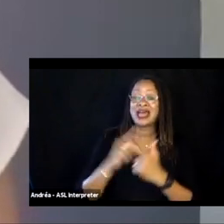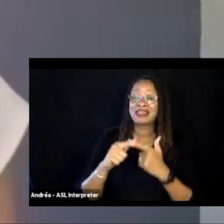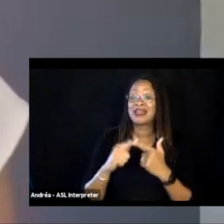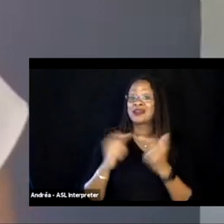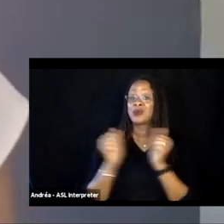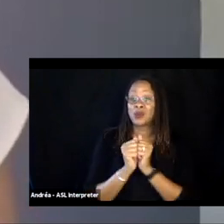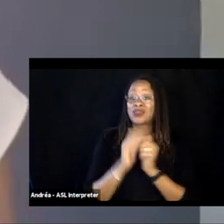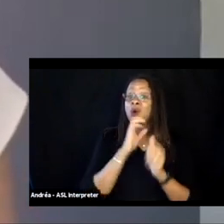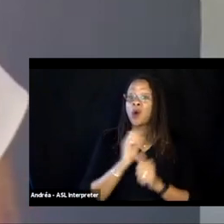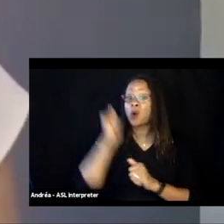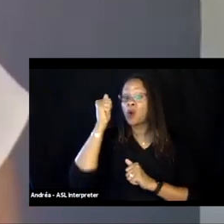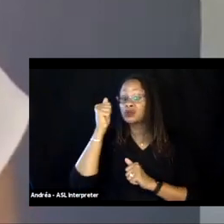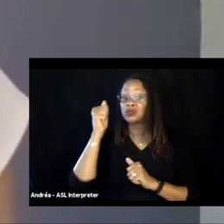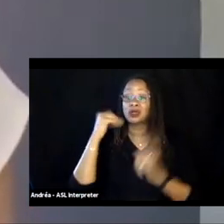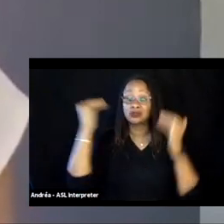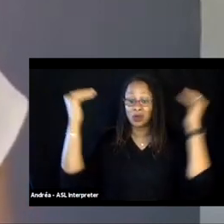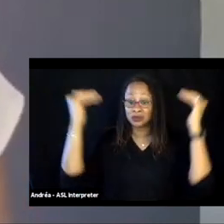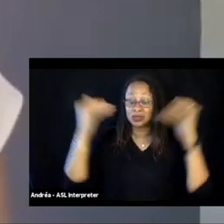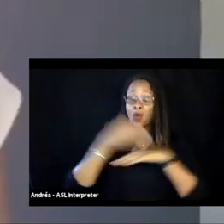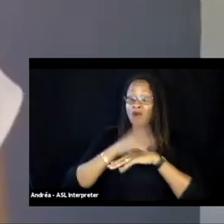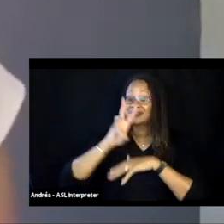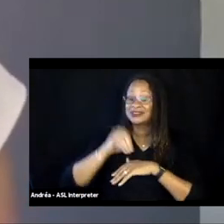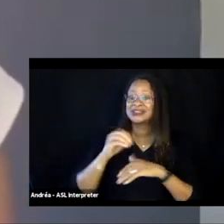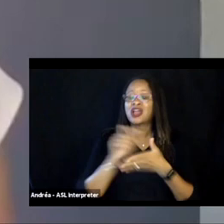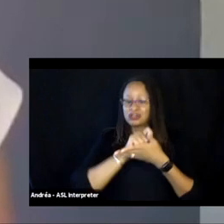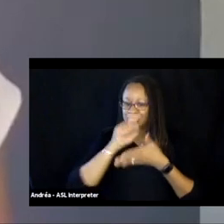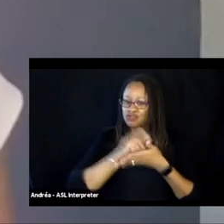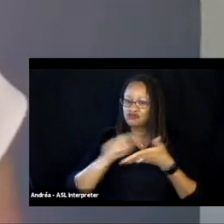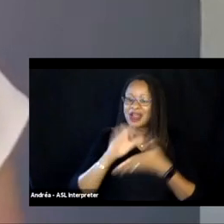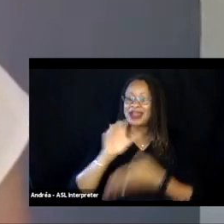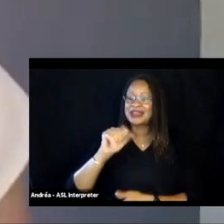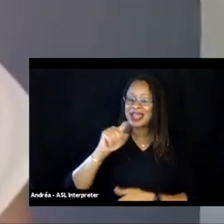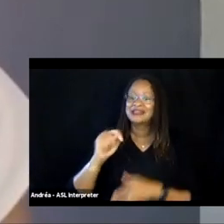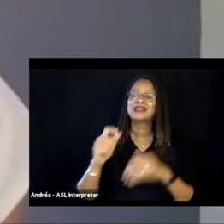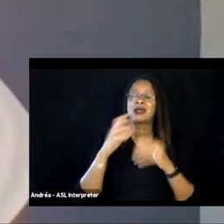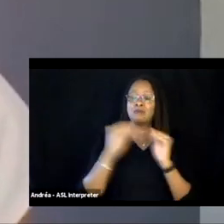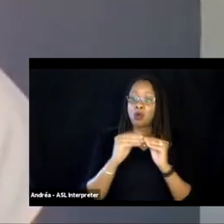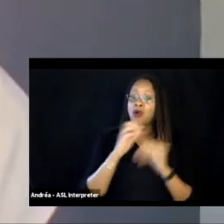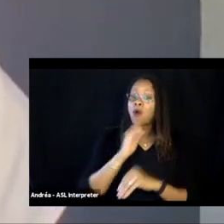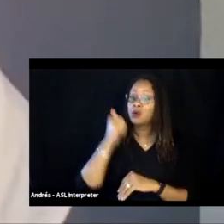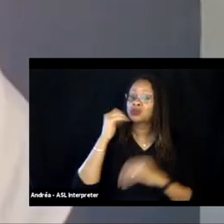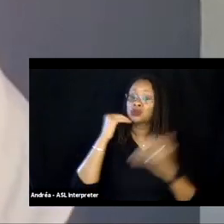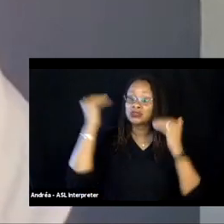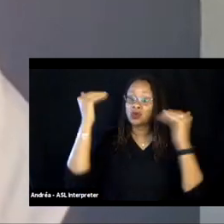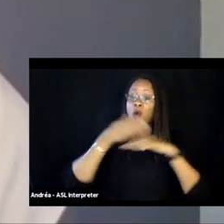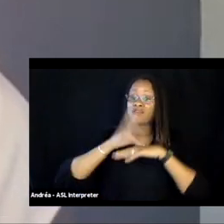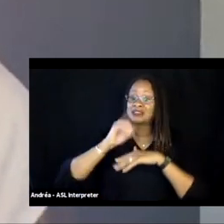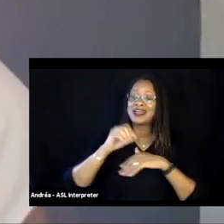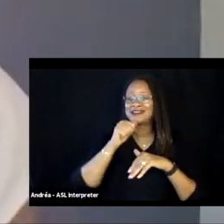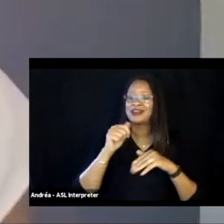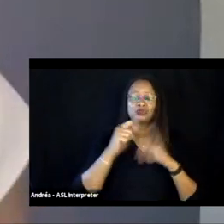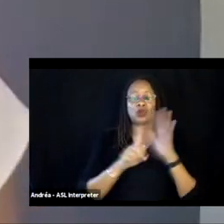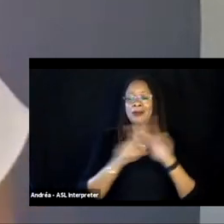of older adults, we need to write and cast more older adults, ages 60 plus, and make sure that they don't just show up as a